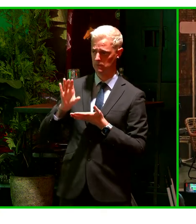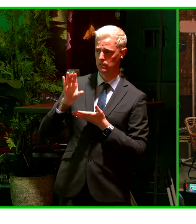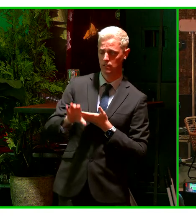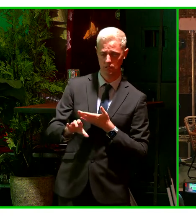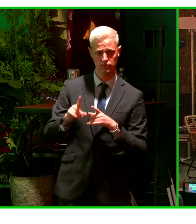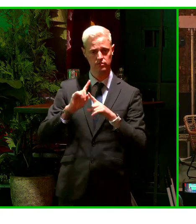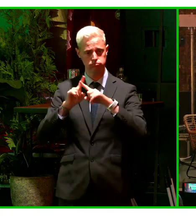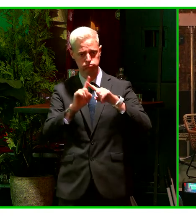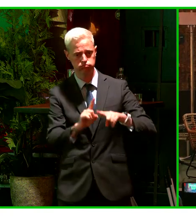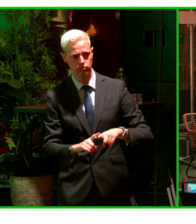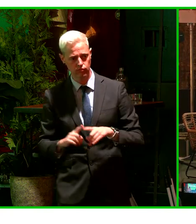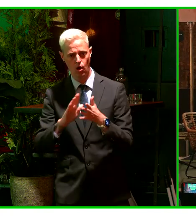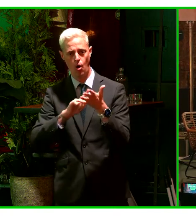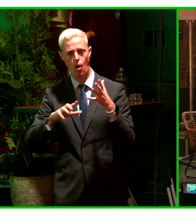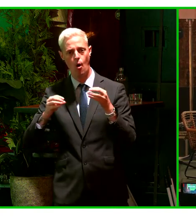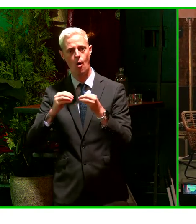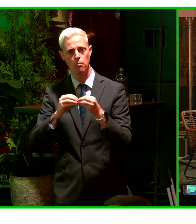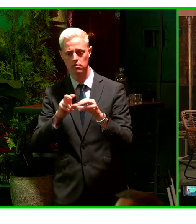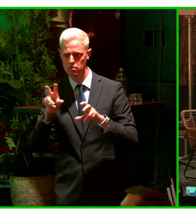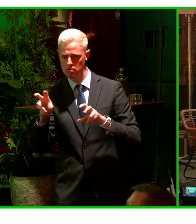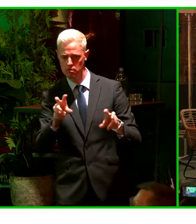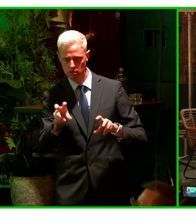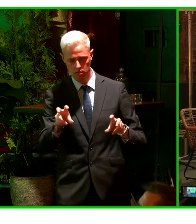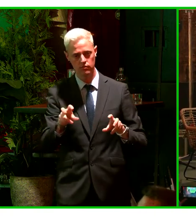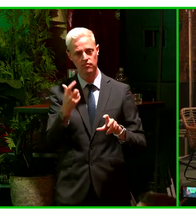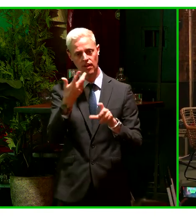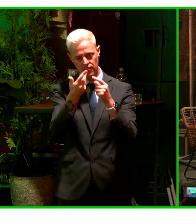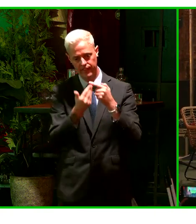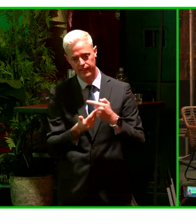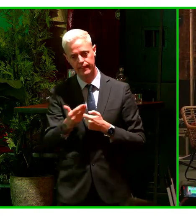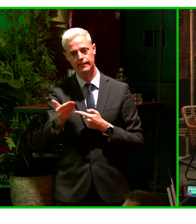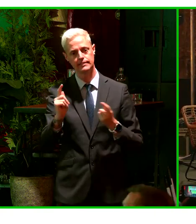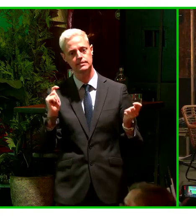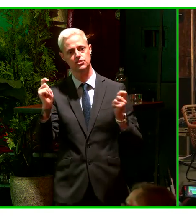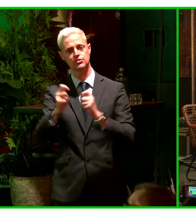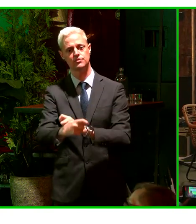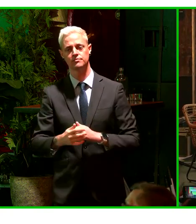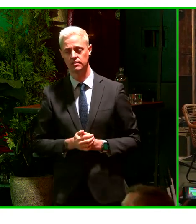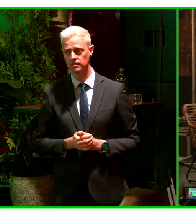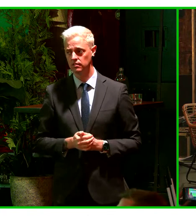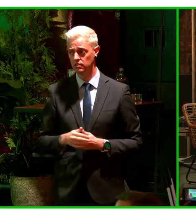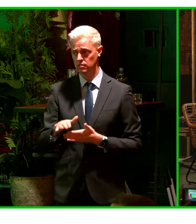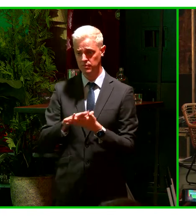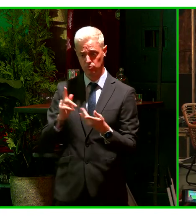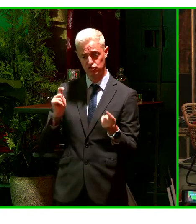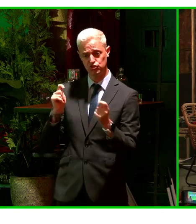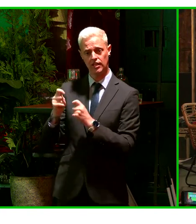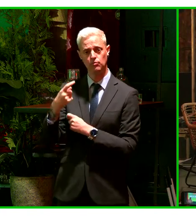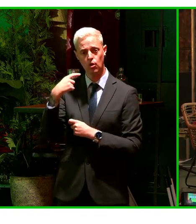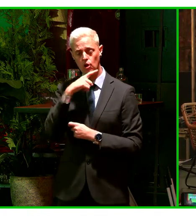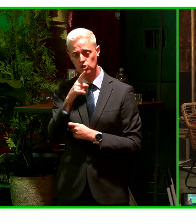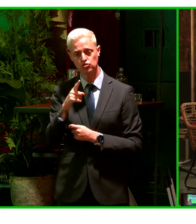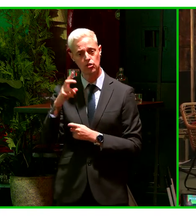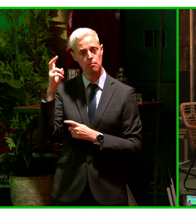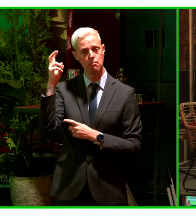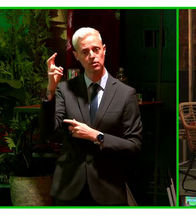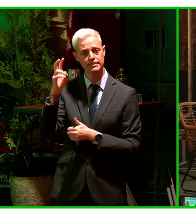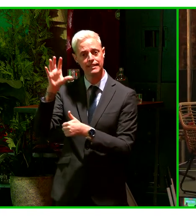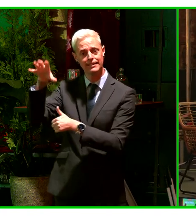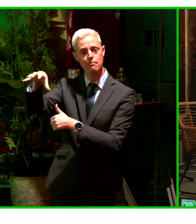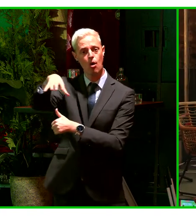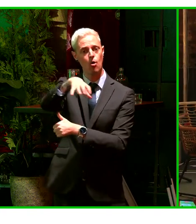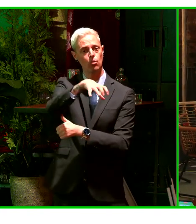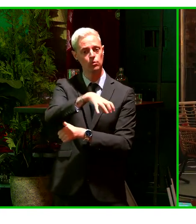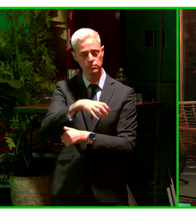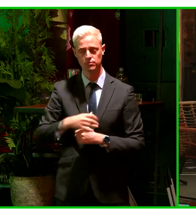UK. We'll do that in 3 to 5 years. We are looking to transform 100 bus depots and help fund